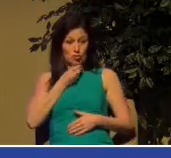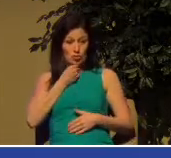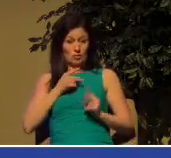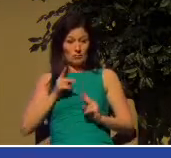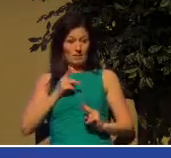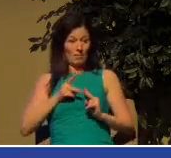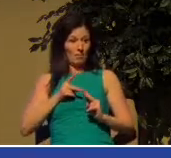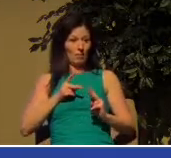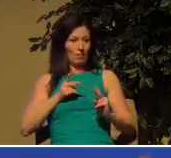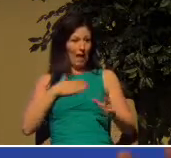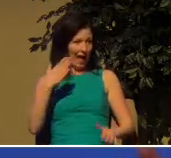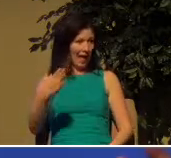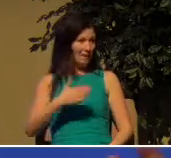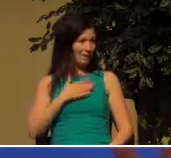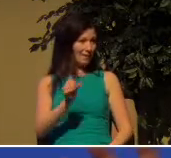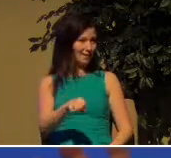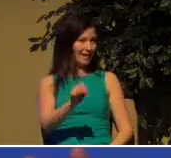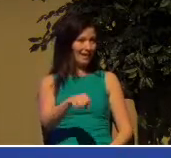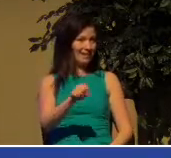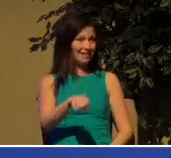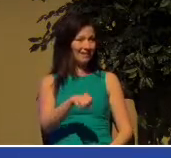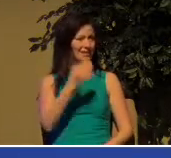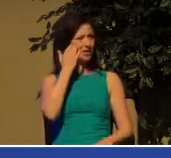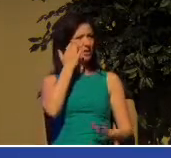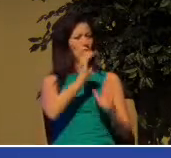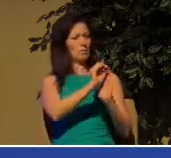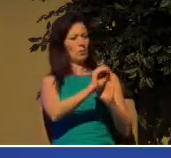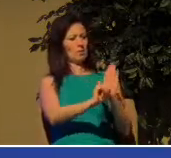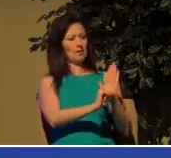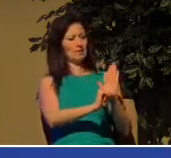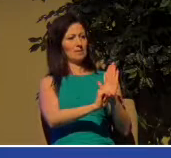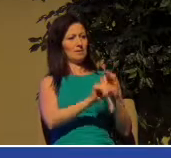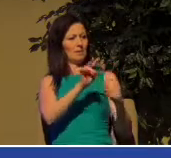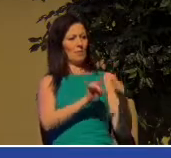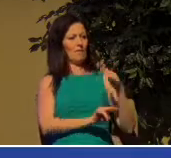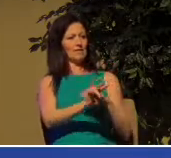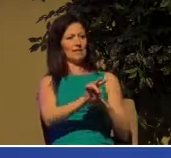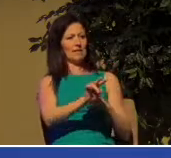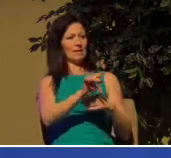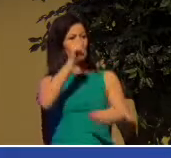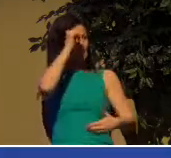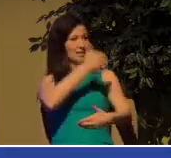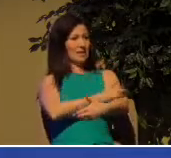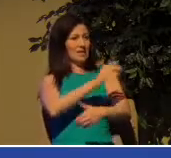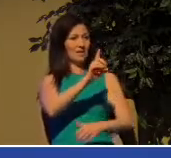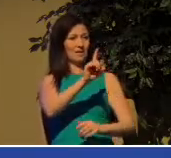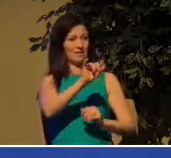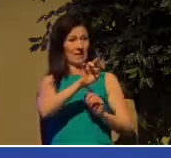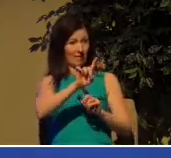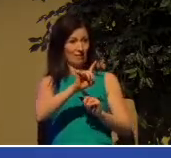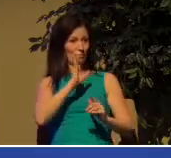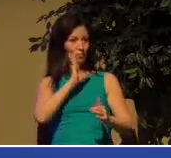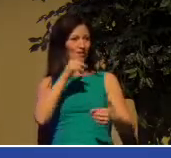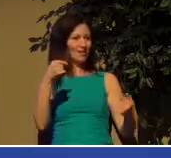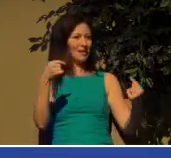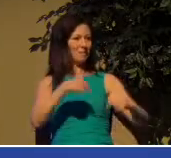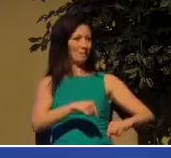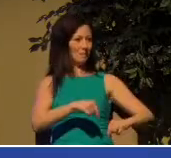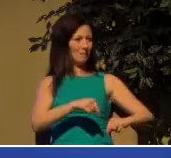themselves for joy because they knew the Old Testament prophecies that the Son of David would come and he would deliver